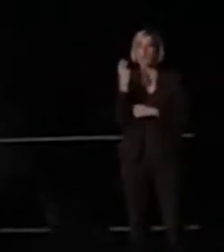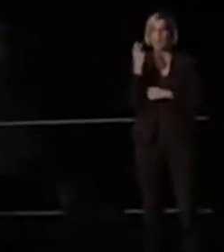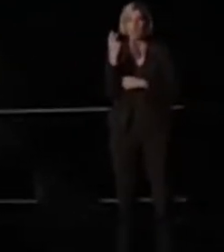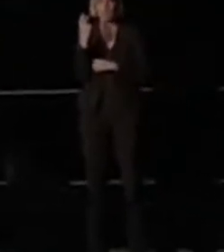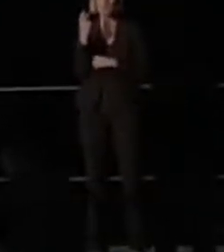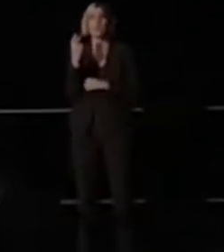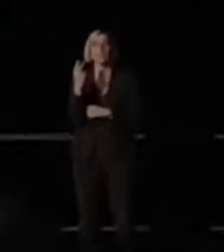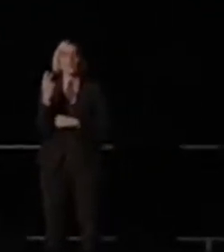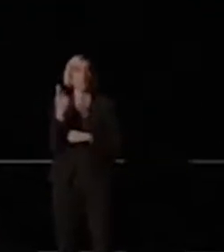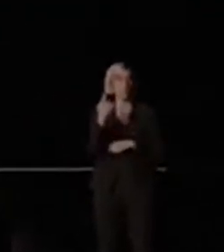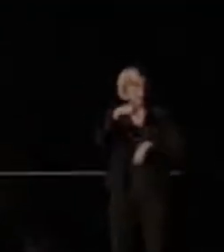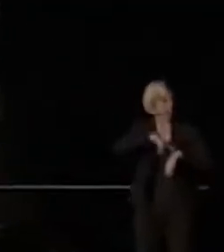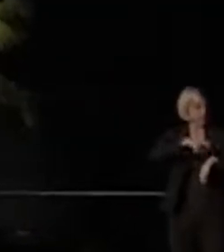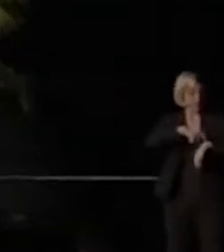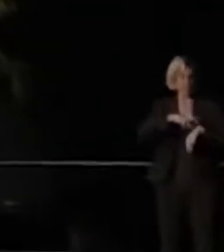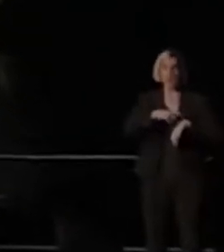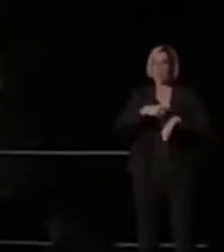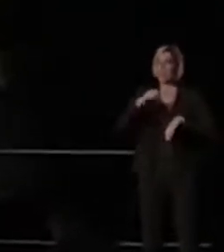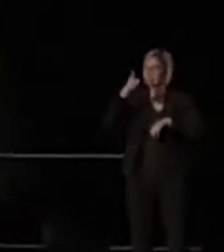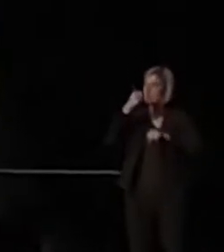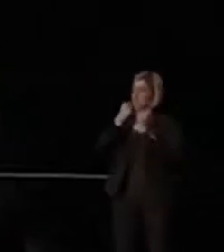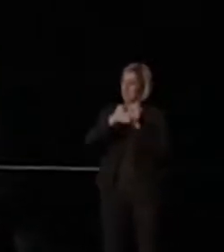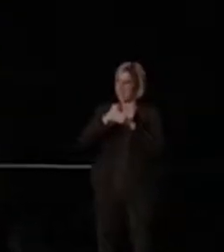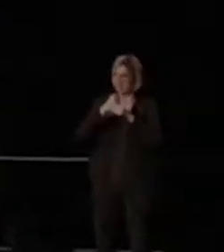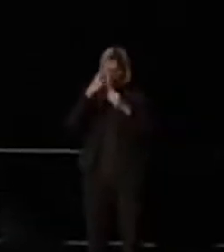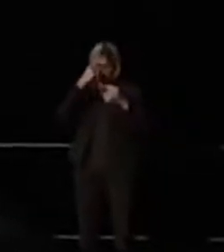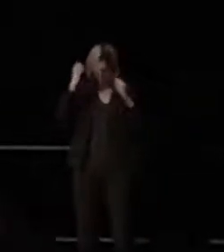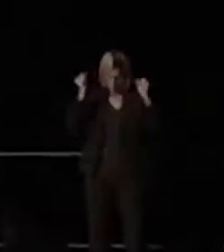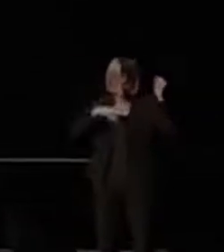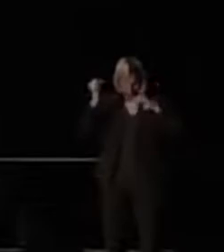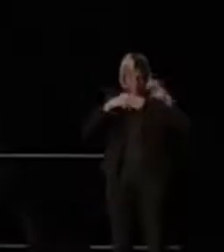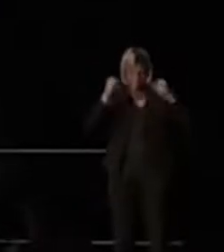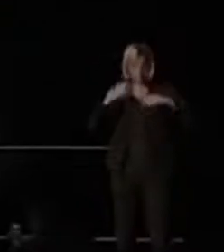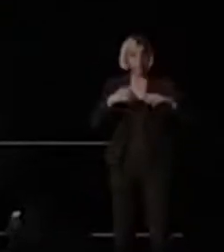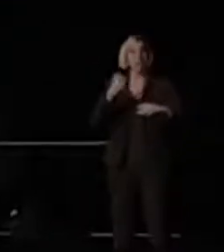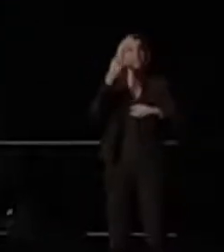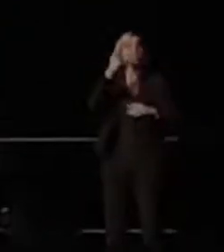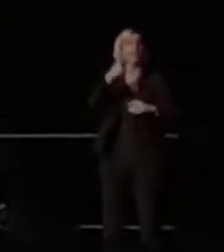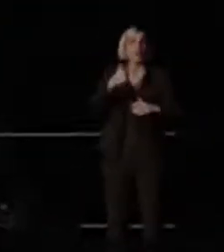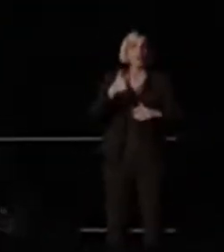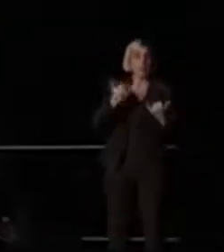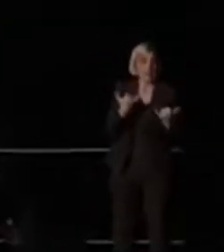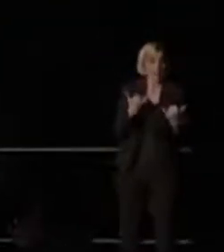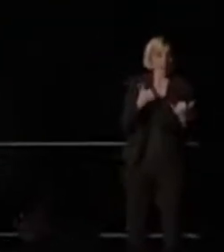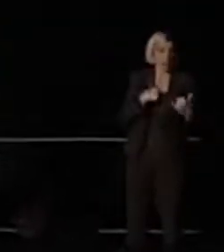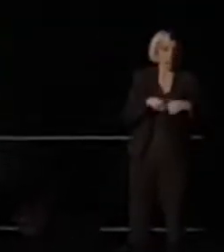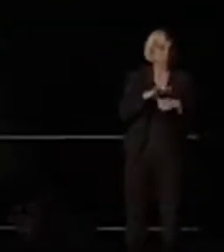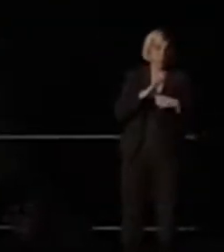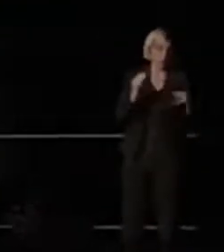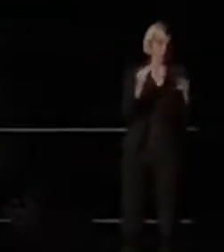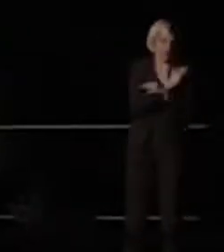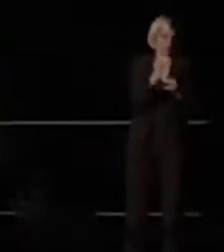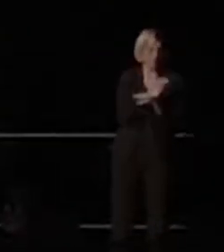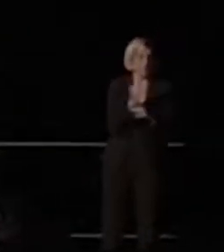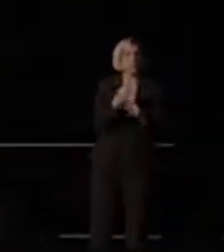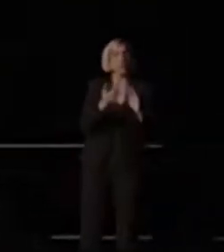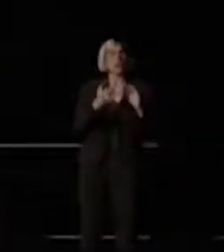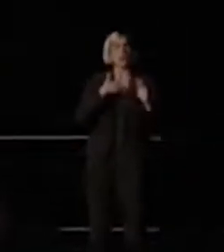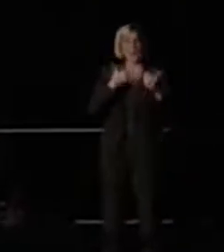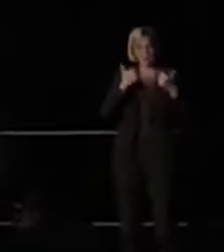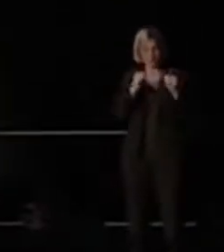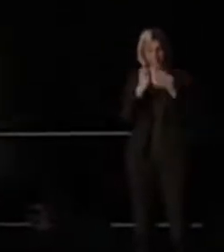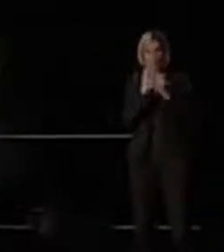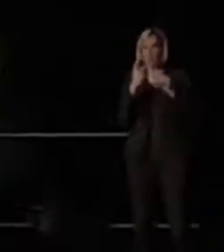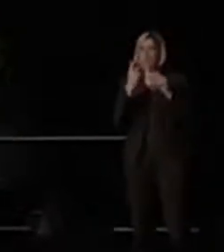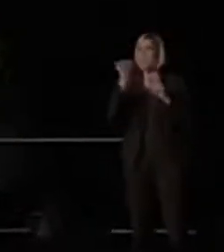period of magic pouring out of my brain. When I look back, I said, how did I do that? I'm not smart now like I was then. How did I think of those things that were so different,